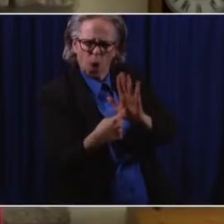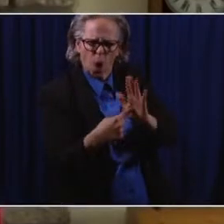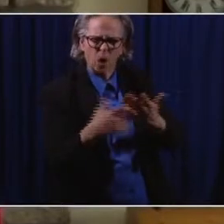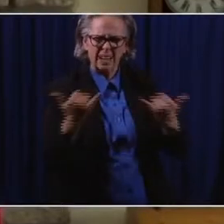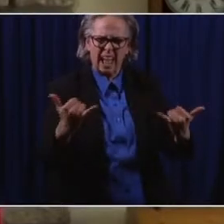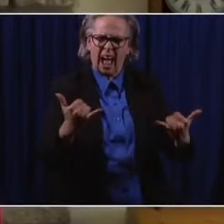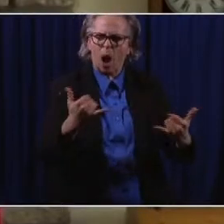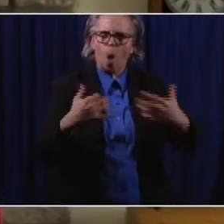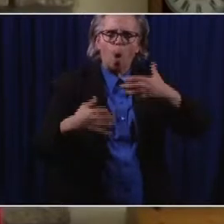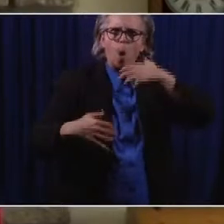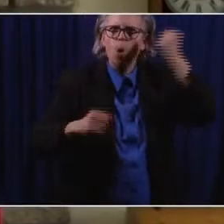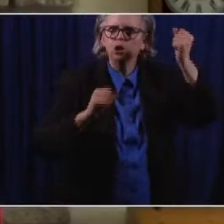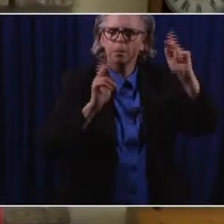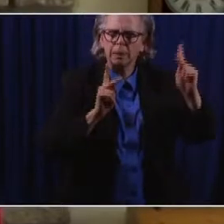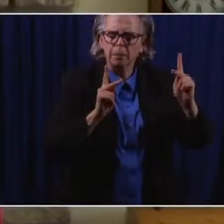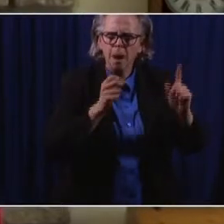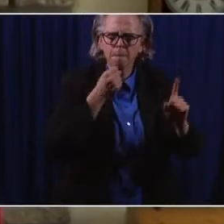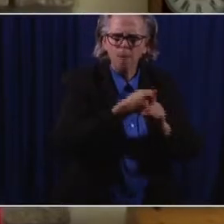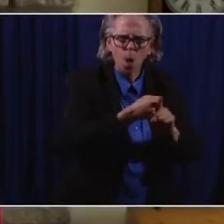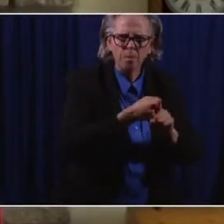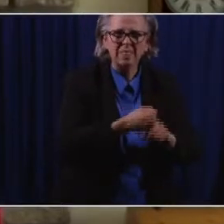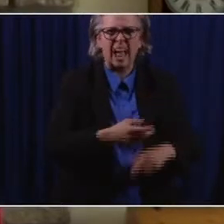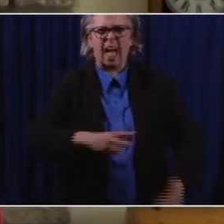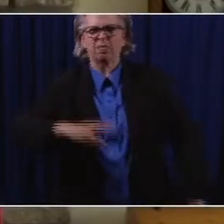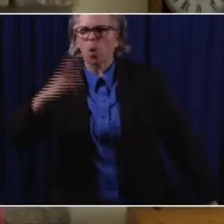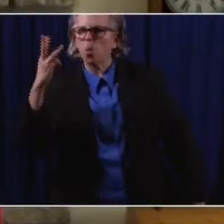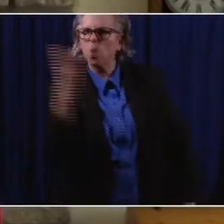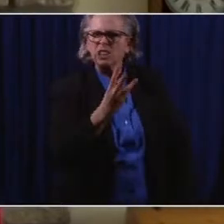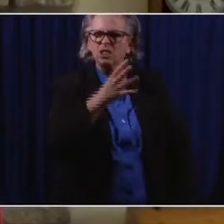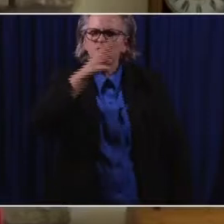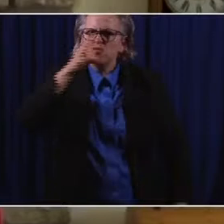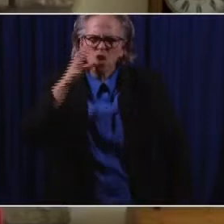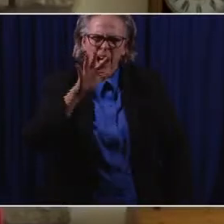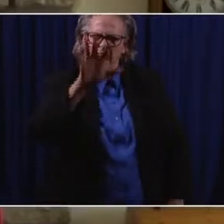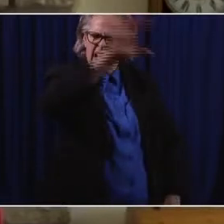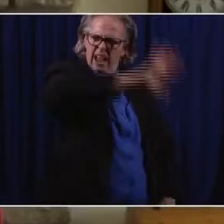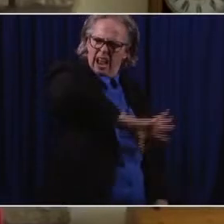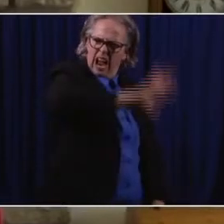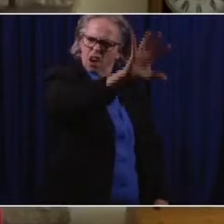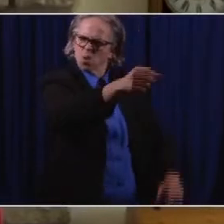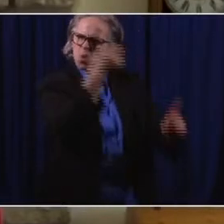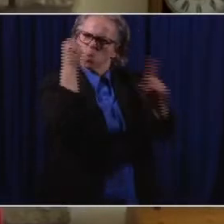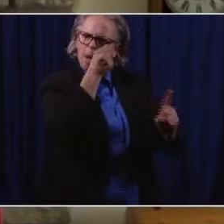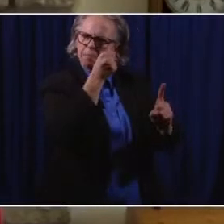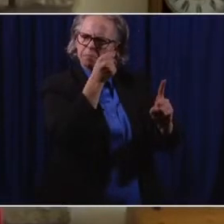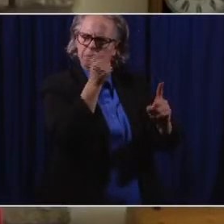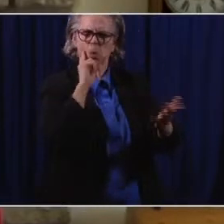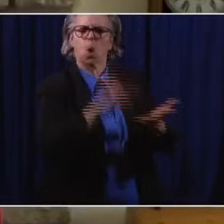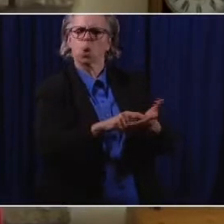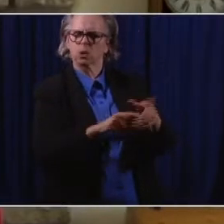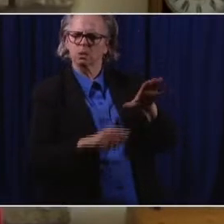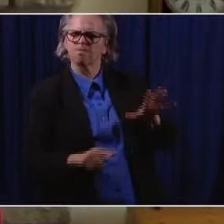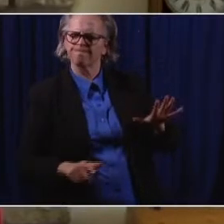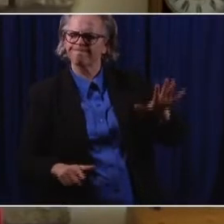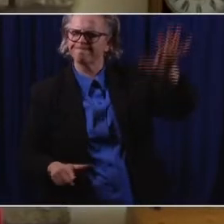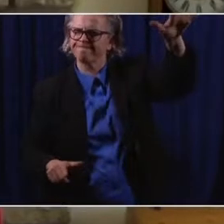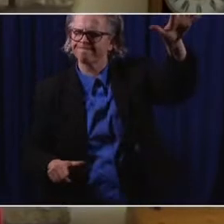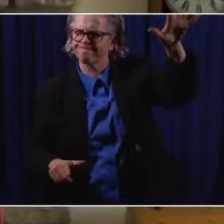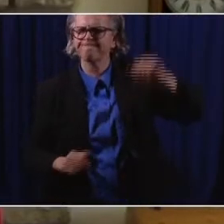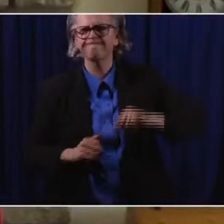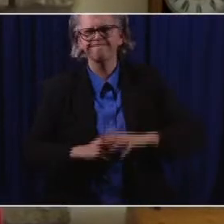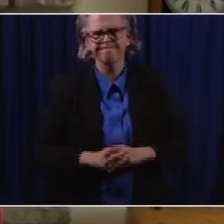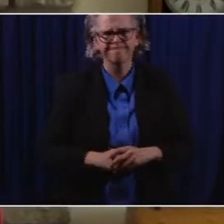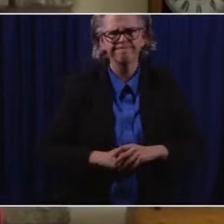Let me talk for a moment about something that's I've heard from a number of superintendents and